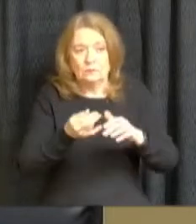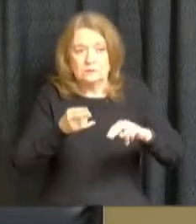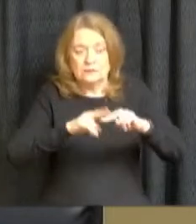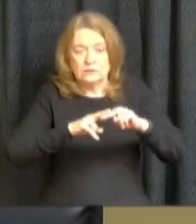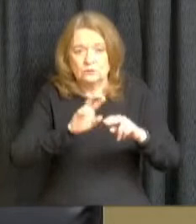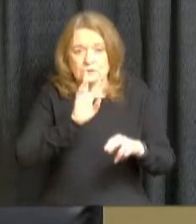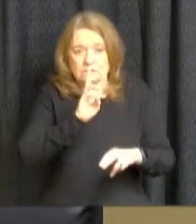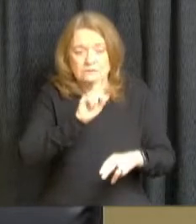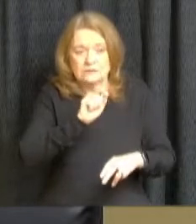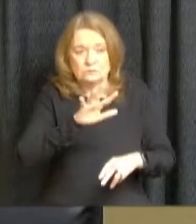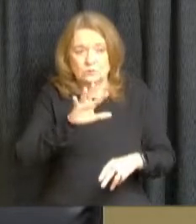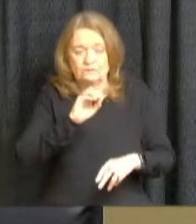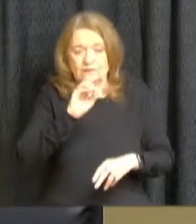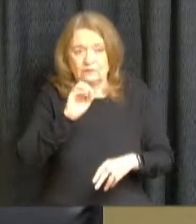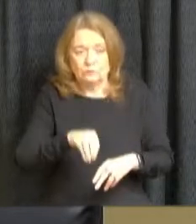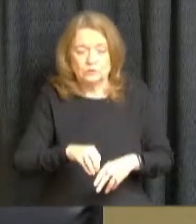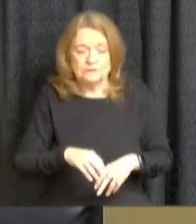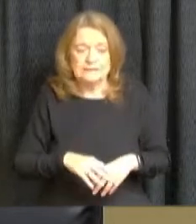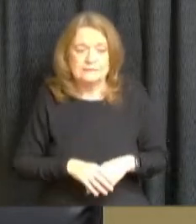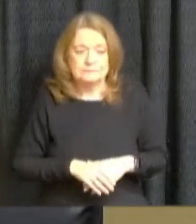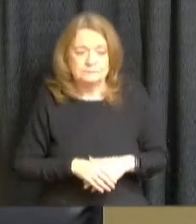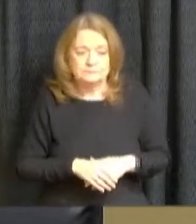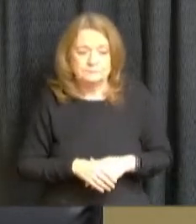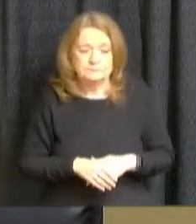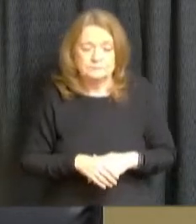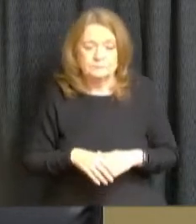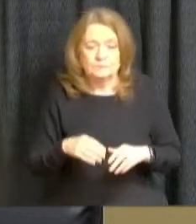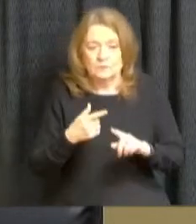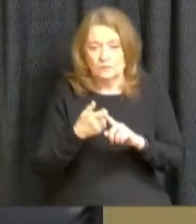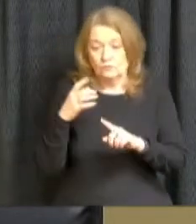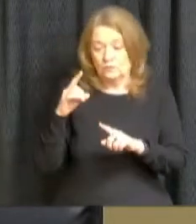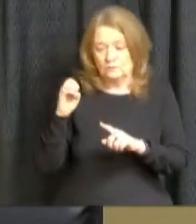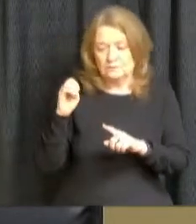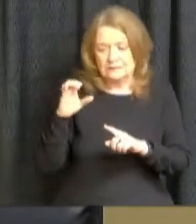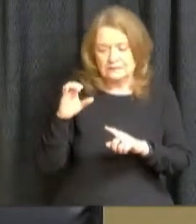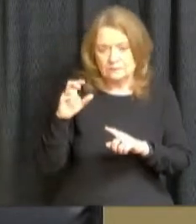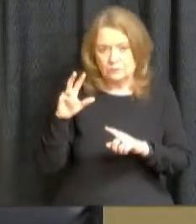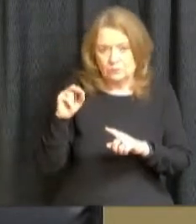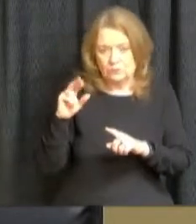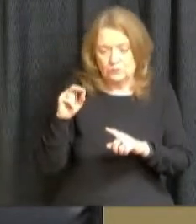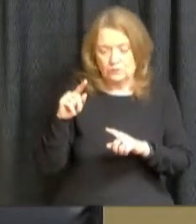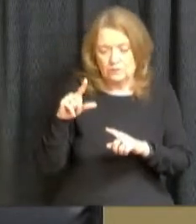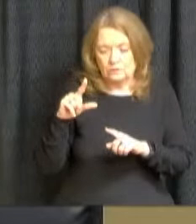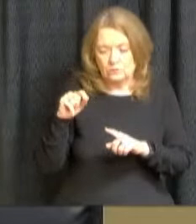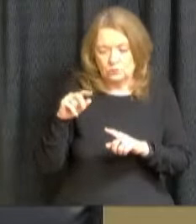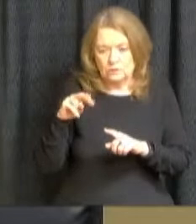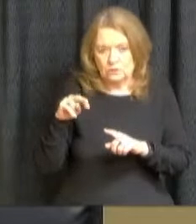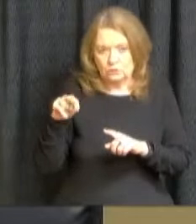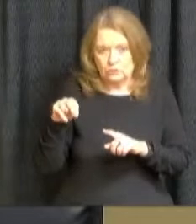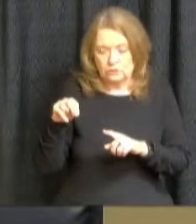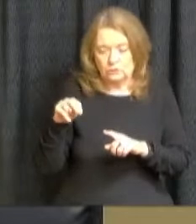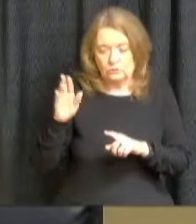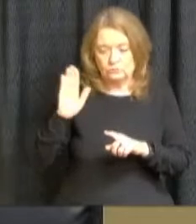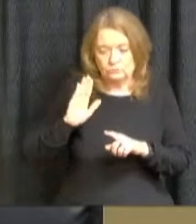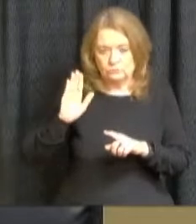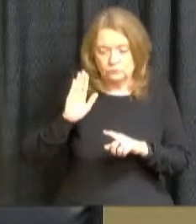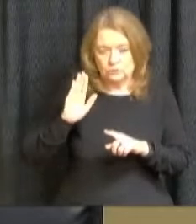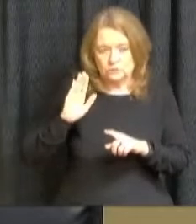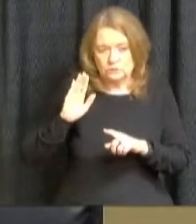of 6.5% from December 30th, 2022. It was